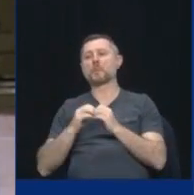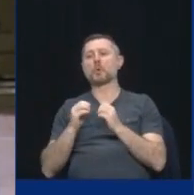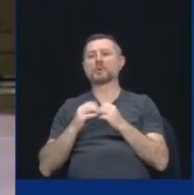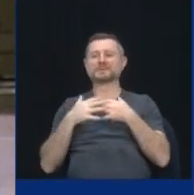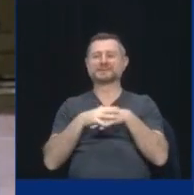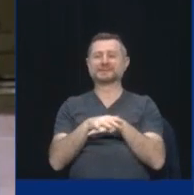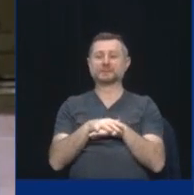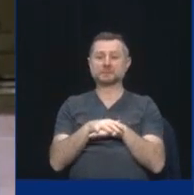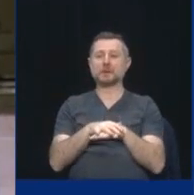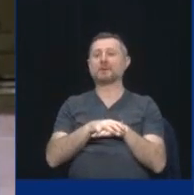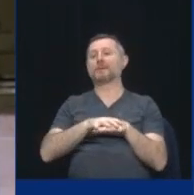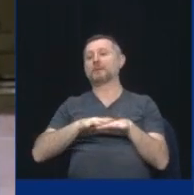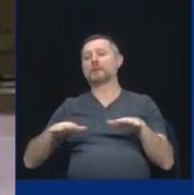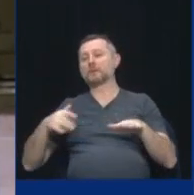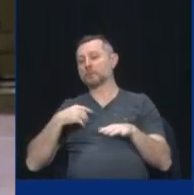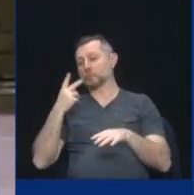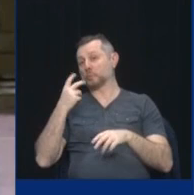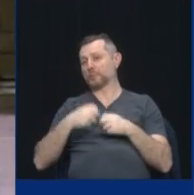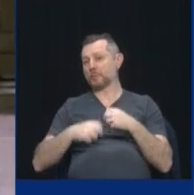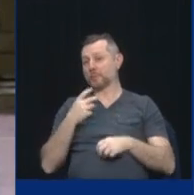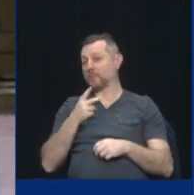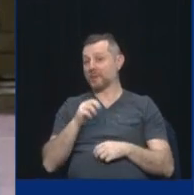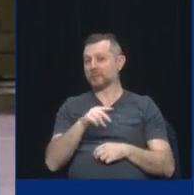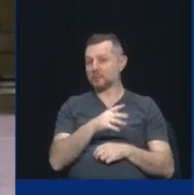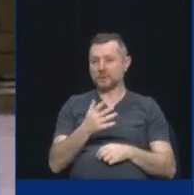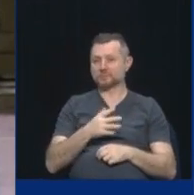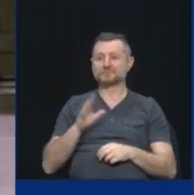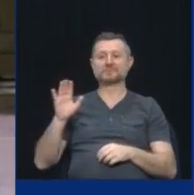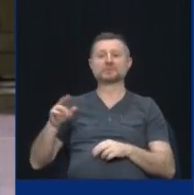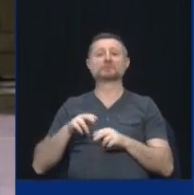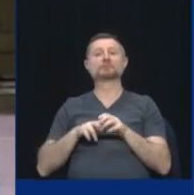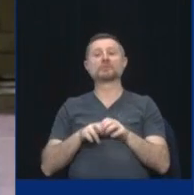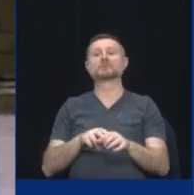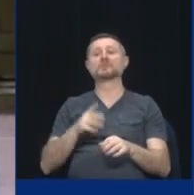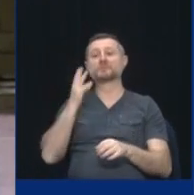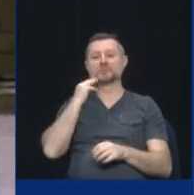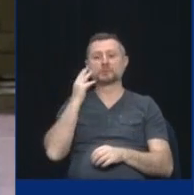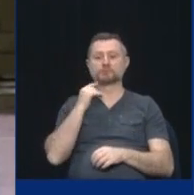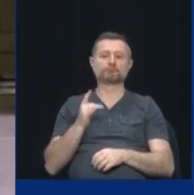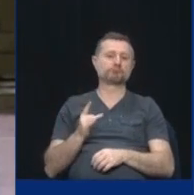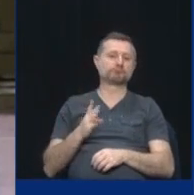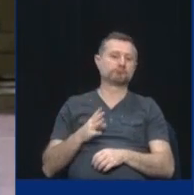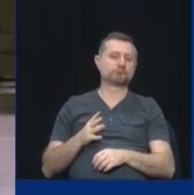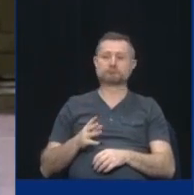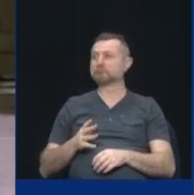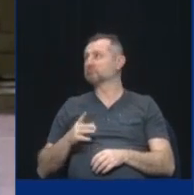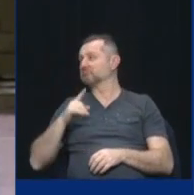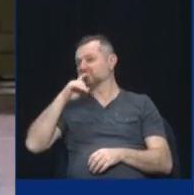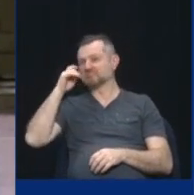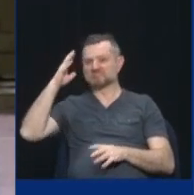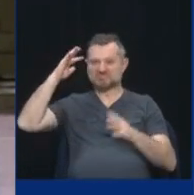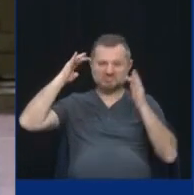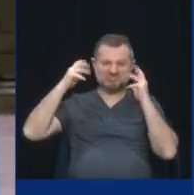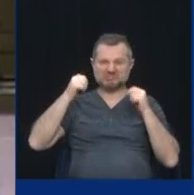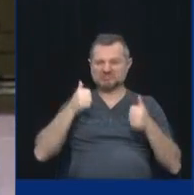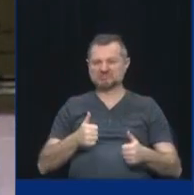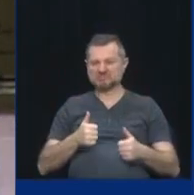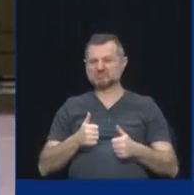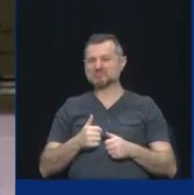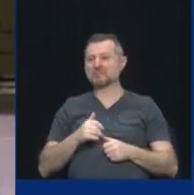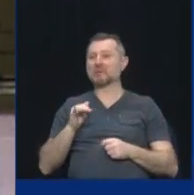the passenger experience, which is horrendous. And the systemic problem is you don't have enough